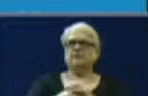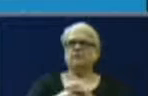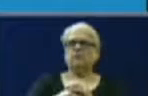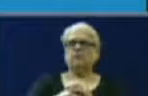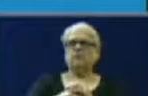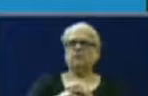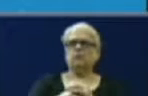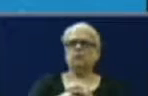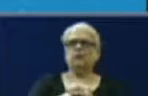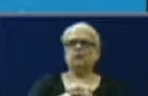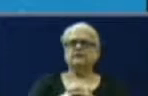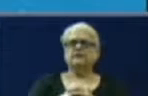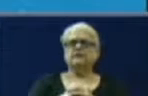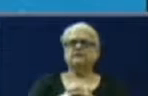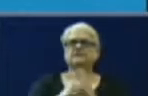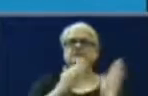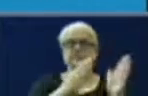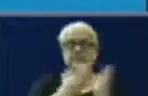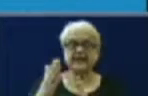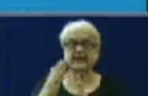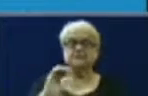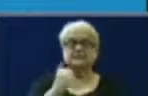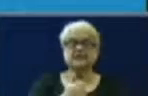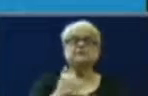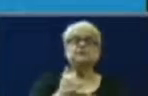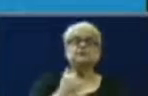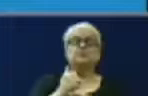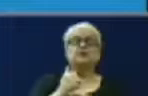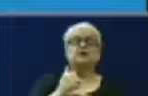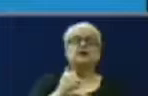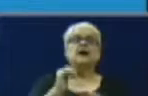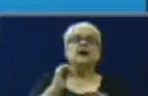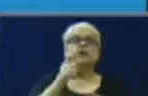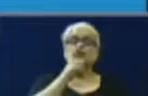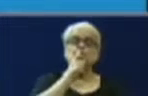re-enroll these kids. So if you want to go to the next one.